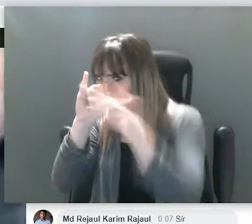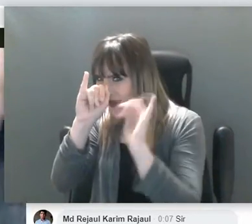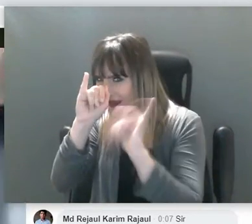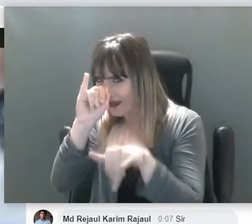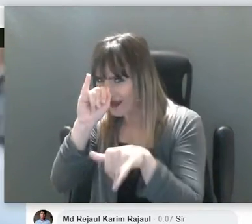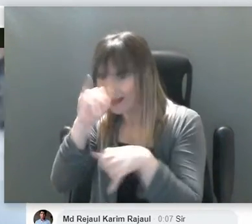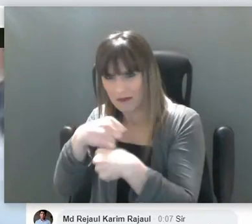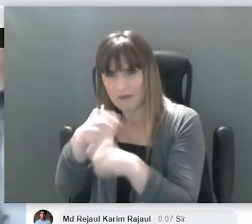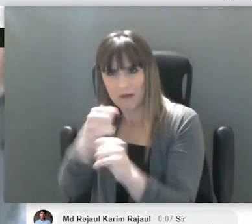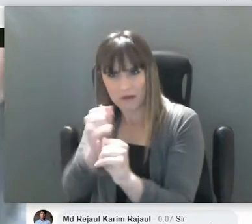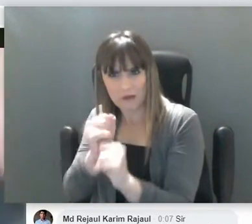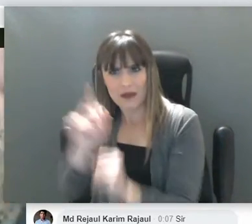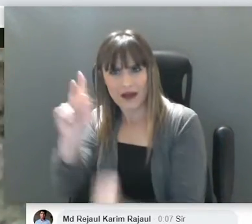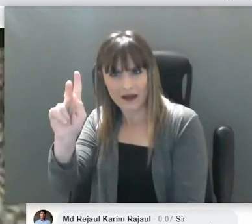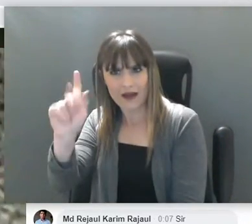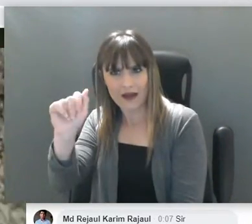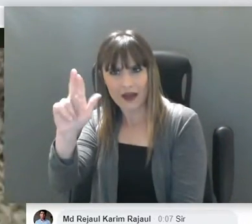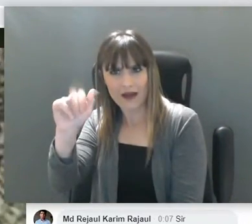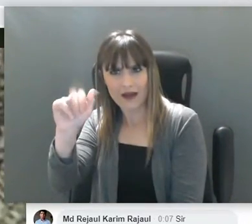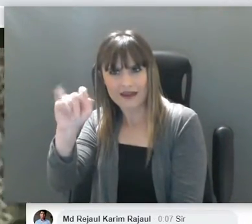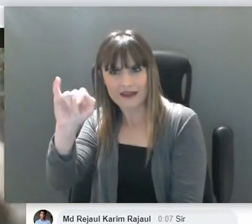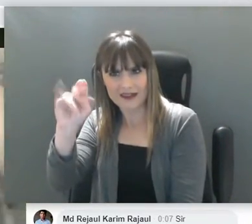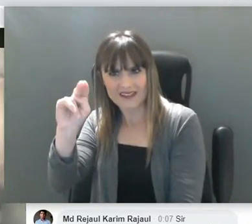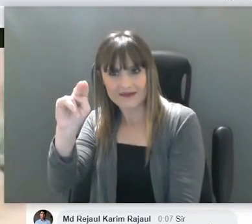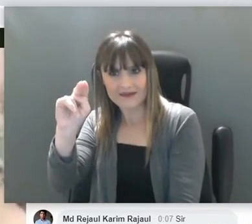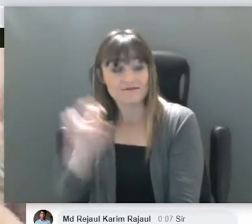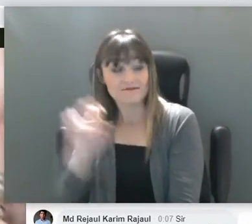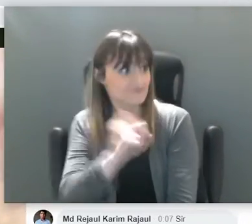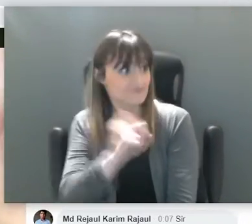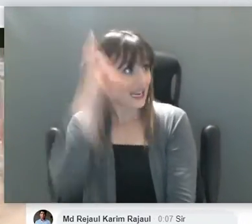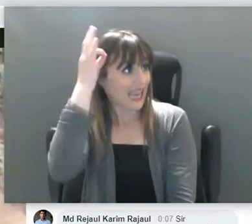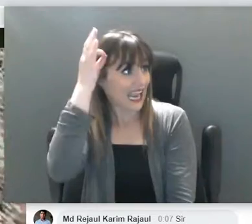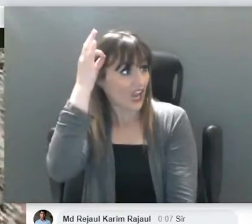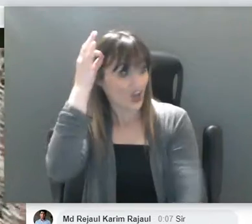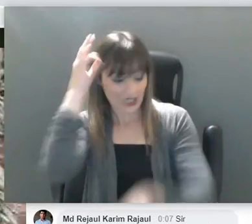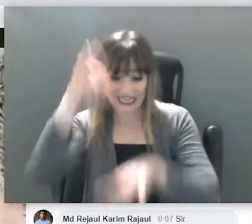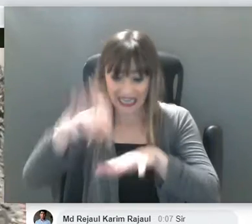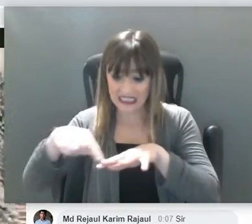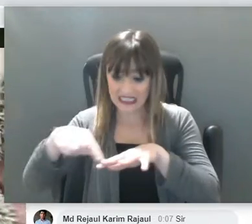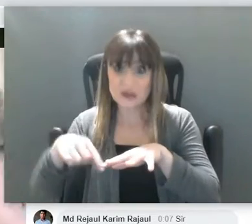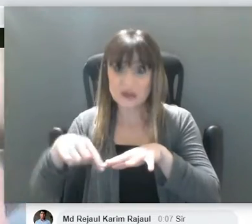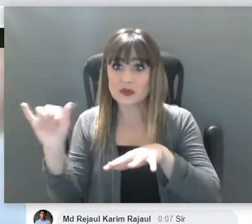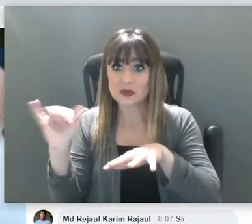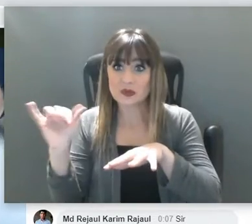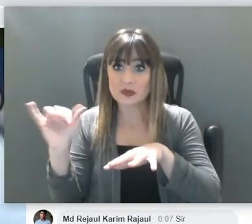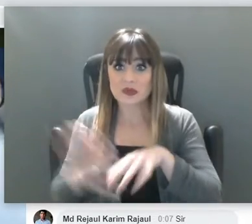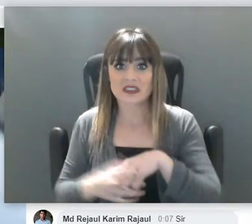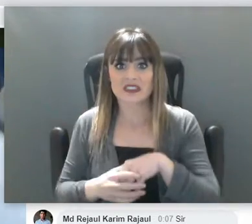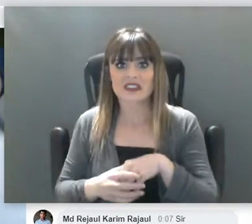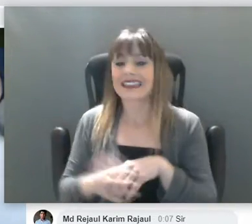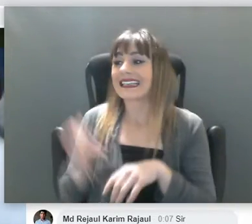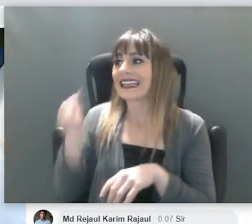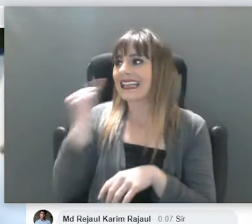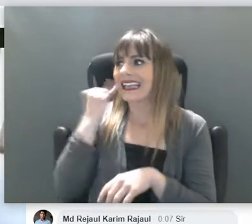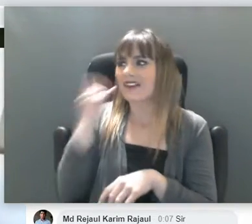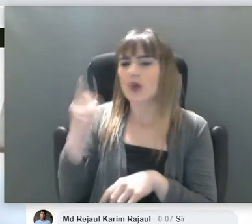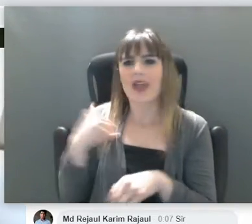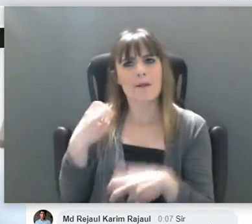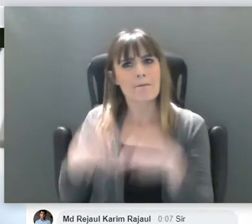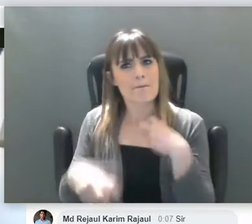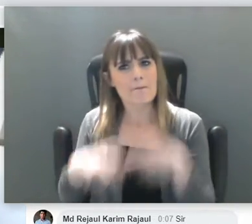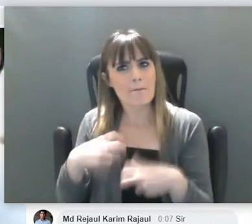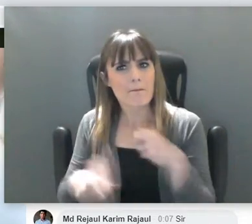Yep. Okay. Yep. Can I touch one? Yep. So if you guys are having some video connections, you can try popping out and then popping